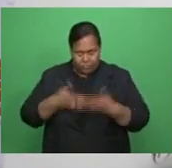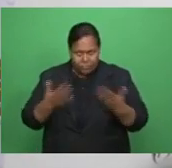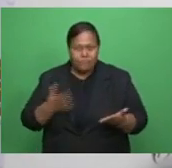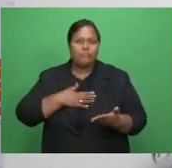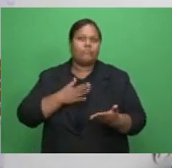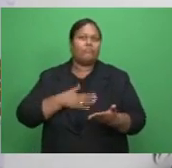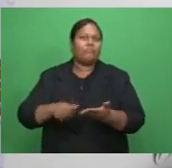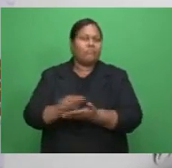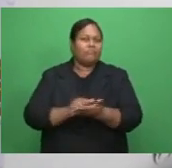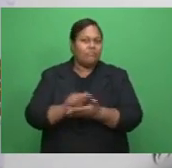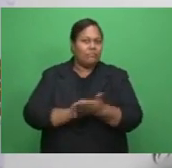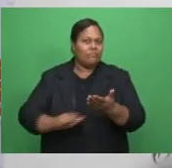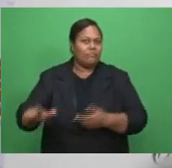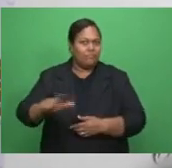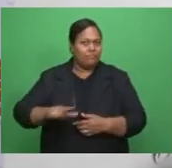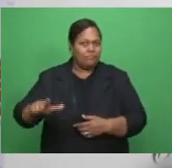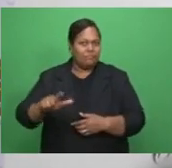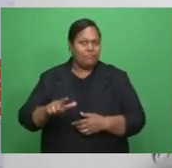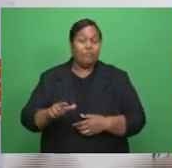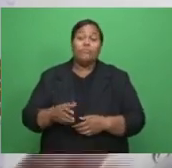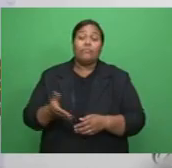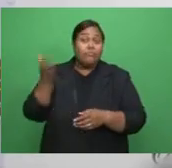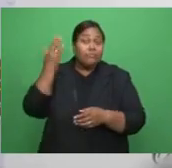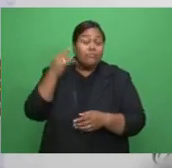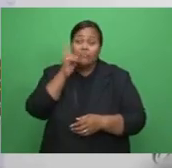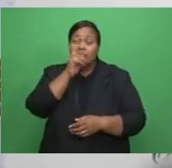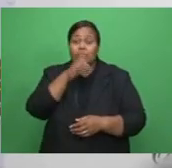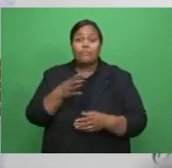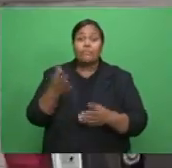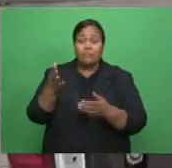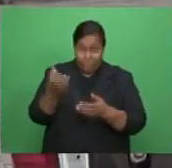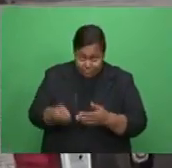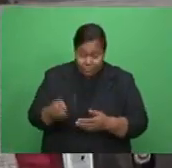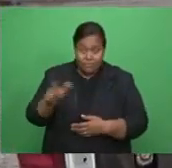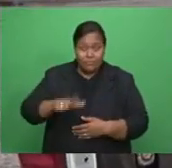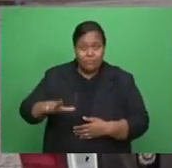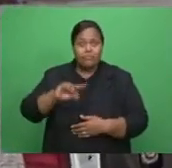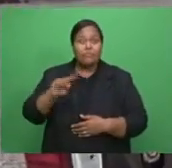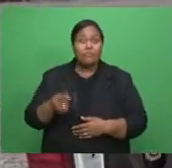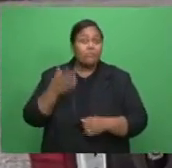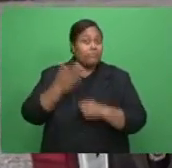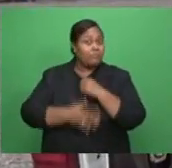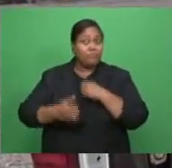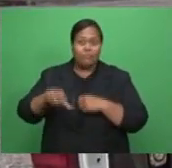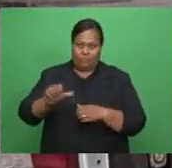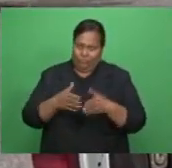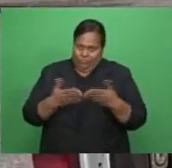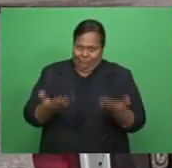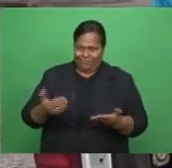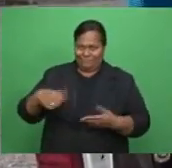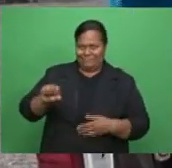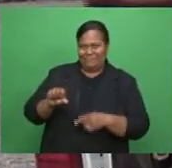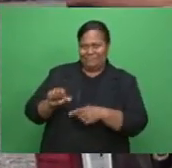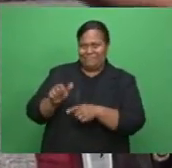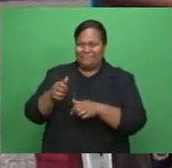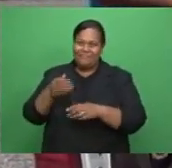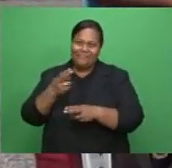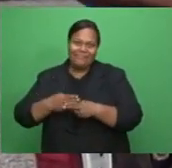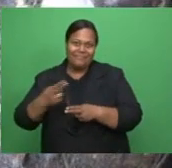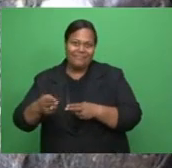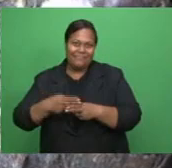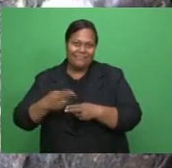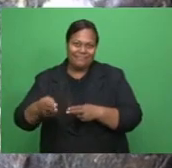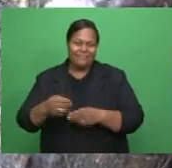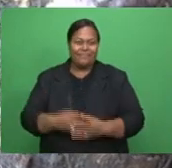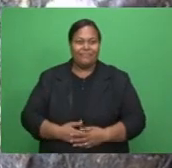for agricultural purposes, is now being utilized for agricultural purposes. The pandemic has not only forced people towards